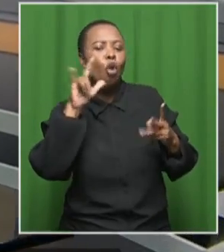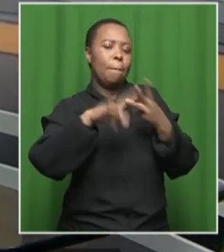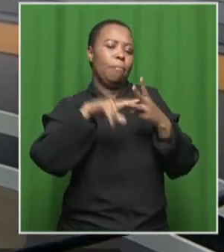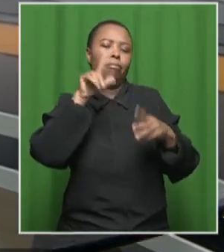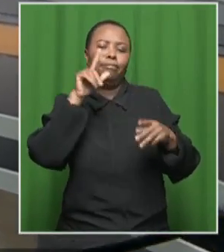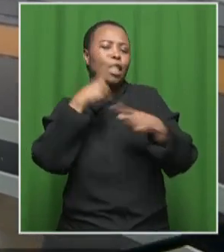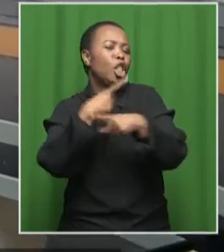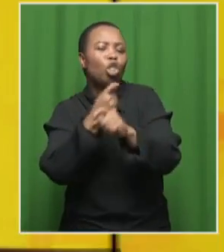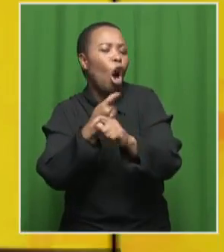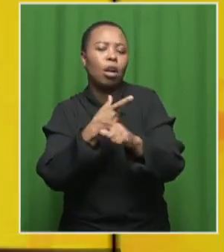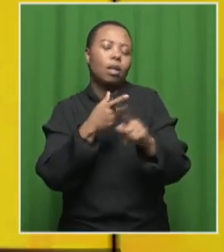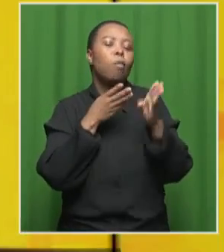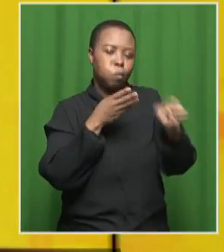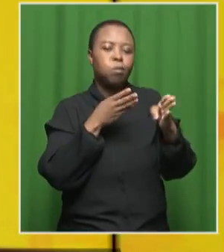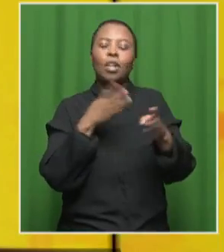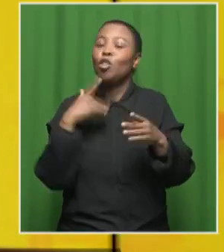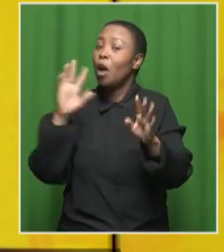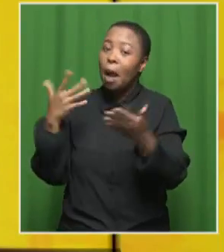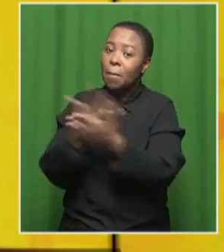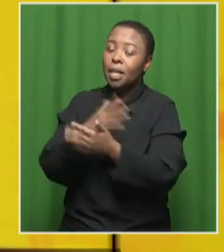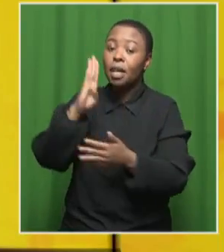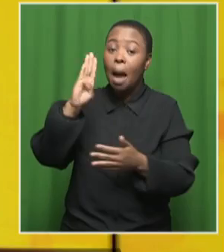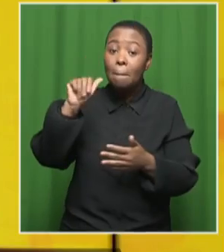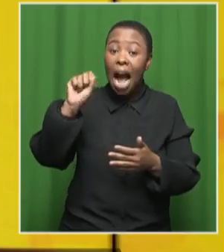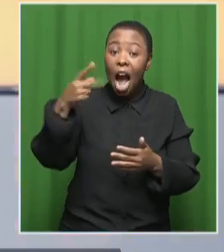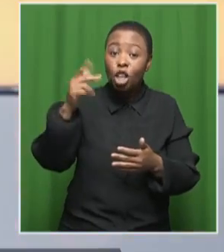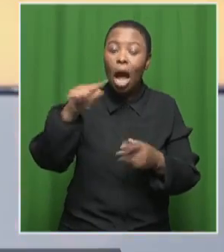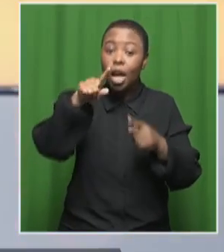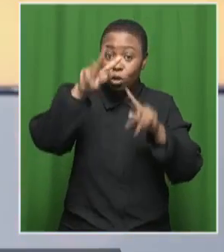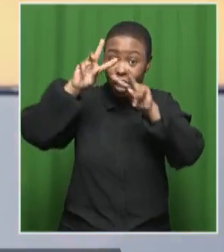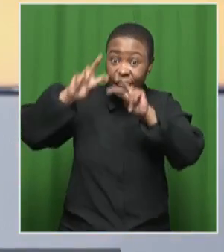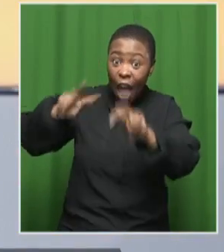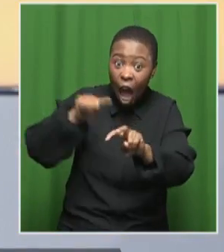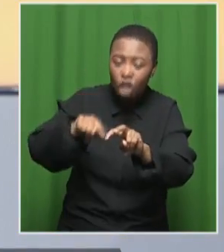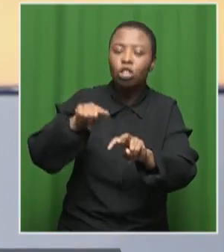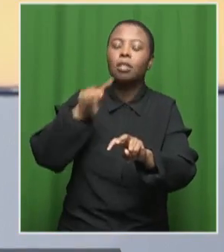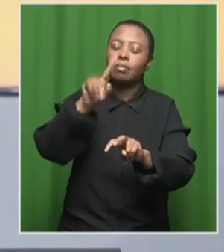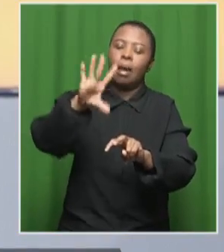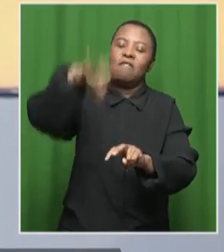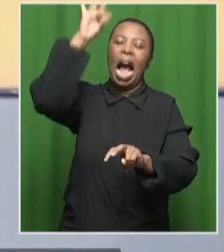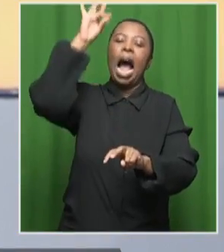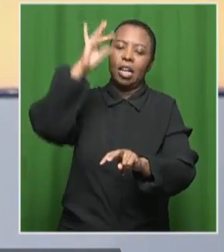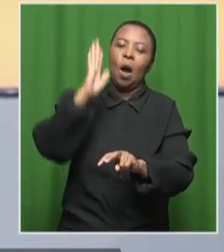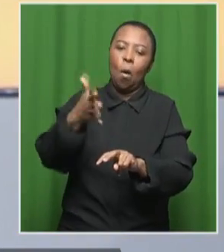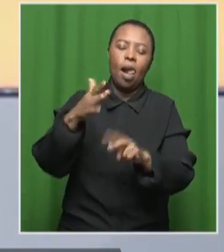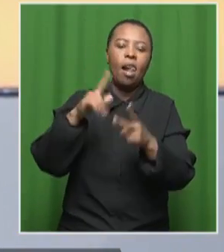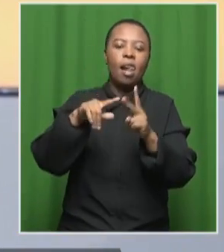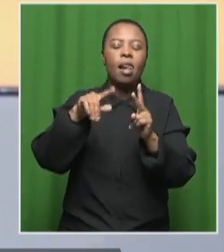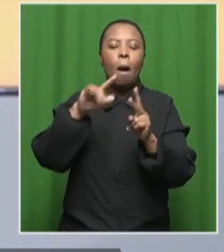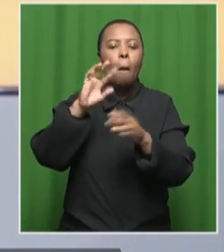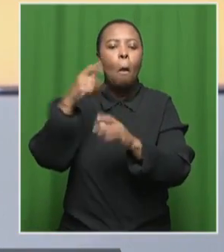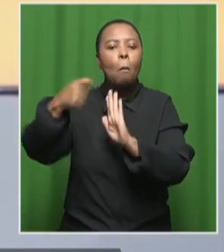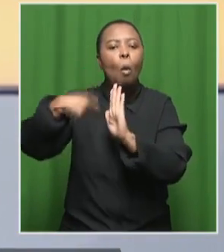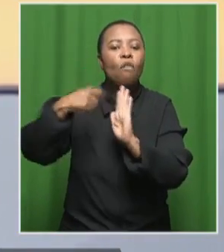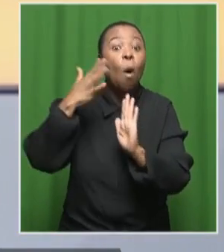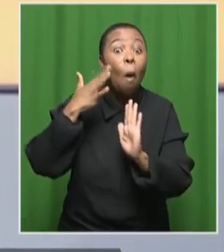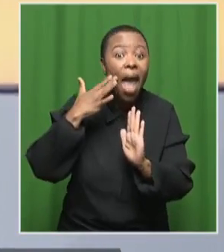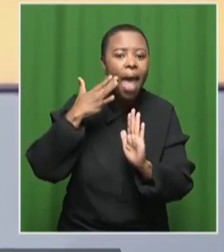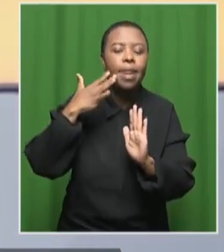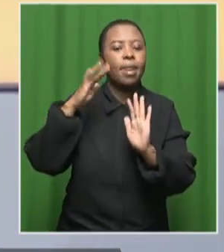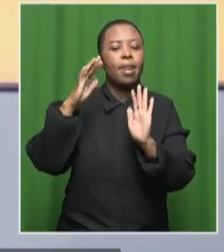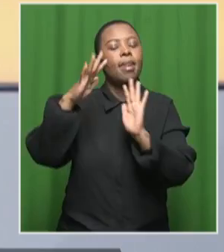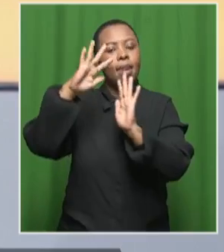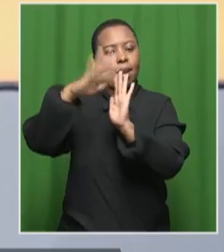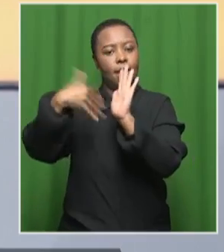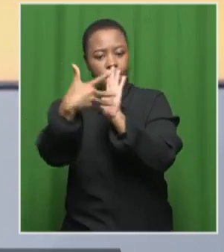there's no way you can miss it. Yeah. If you follow Basha Uhuru, you search for it, you'll find everything you need about the schedules, the movies that will be shown, and it's not only